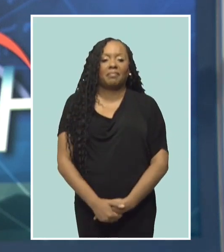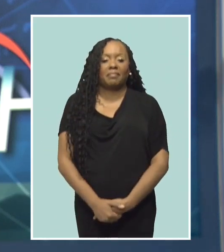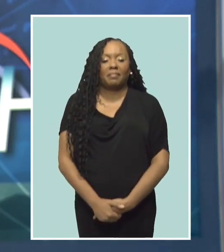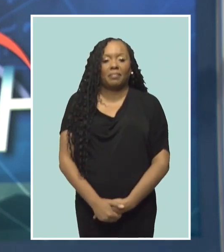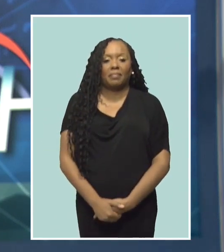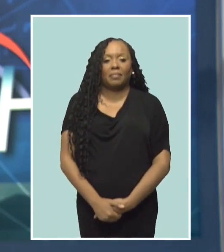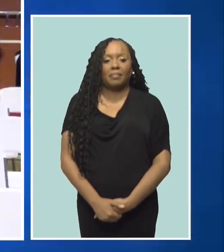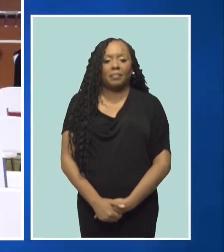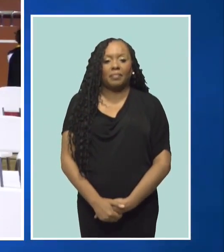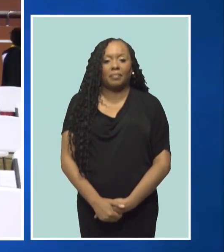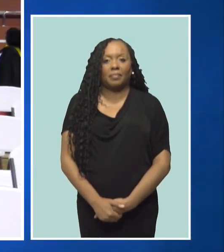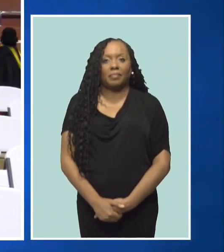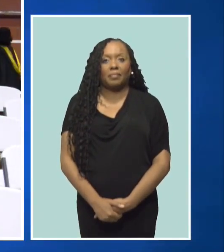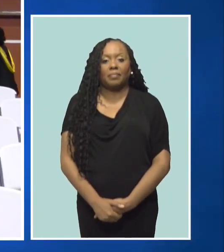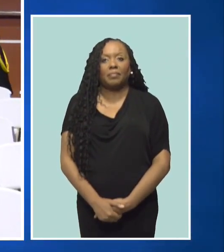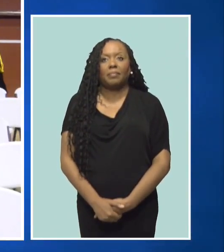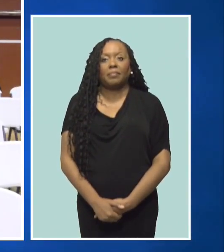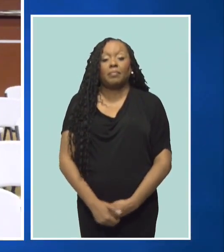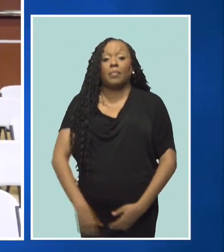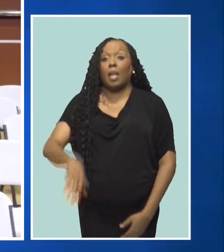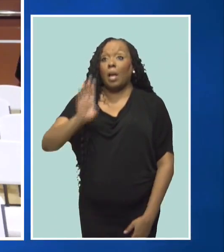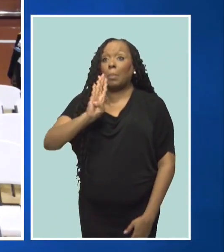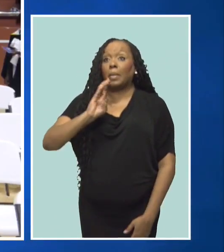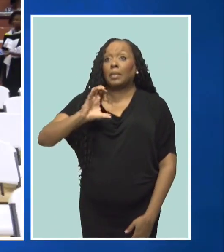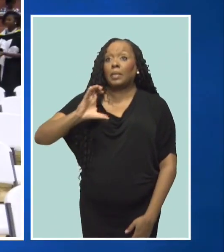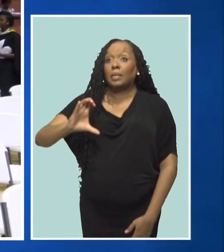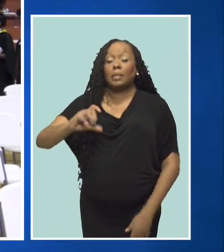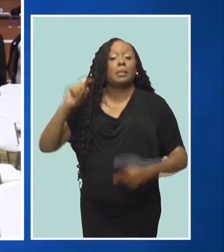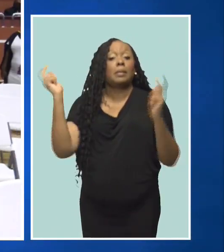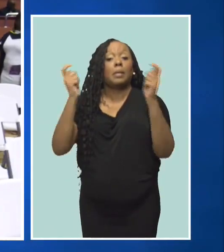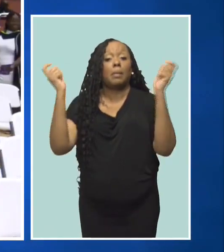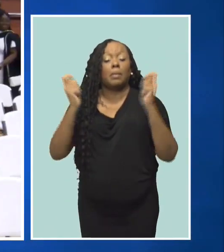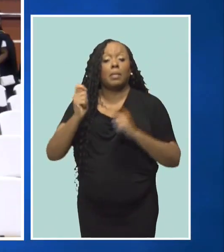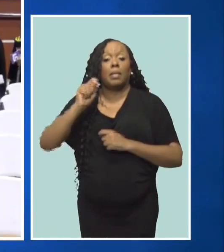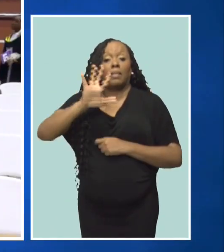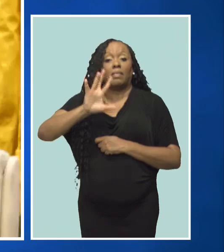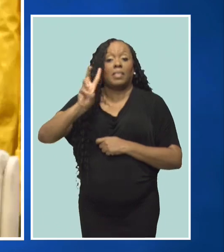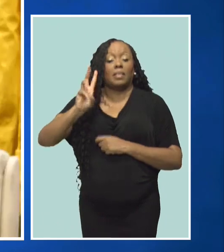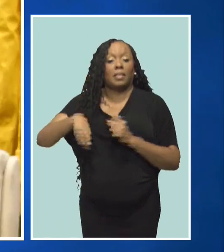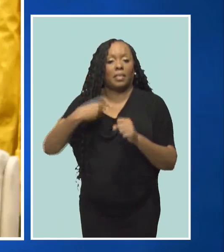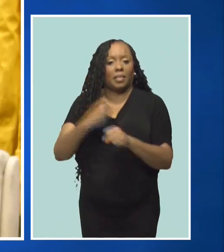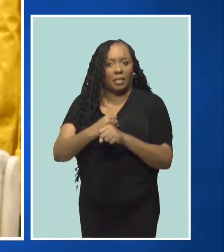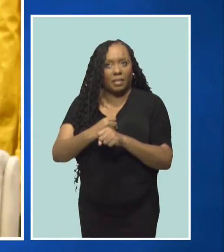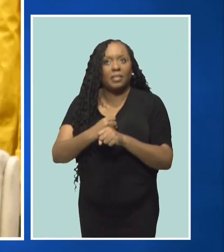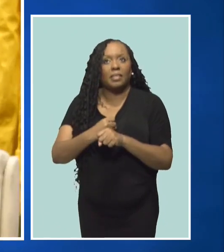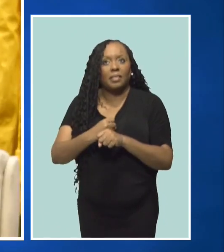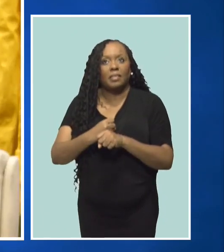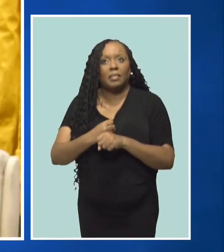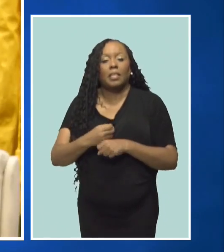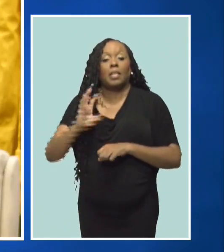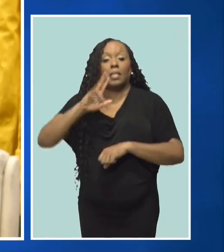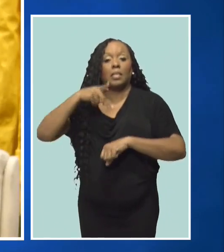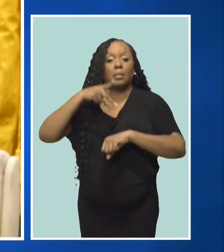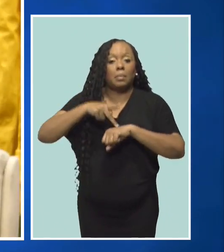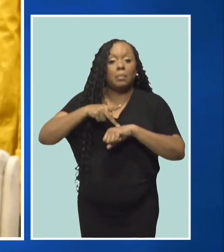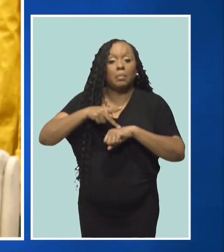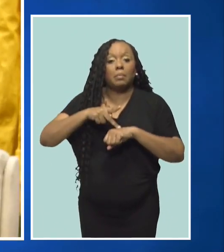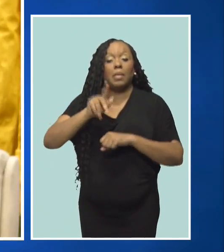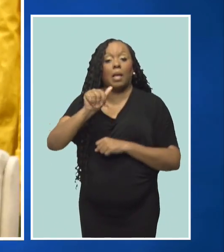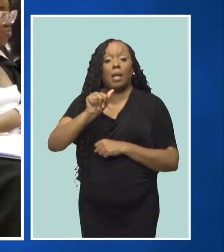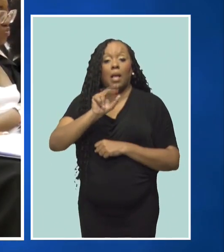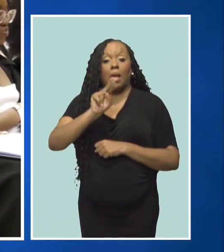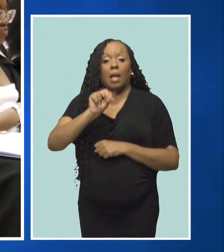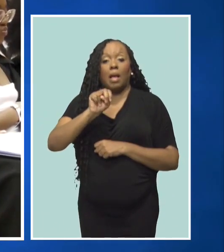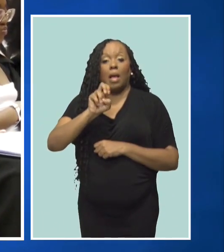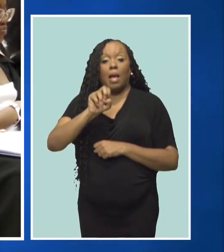more. The Barbados Community College is celebrating its 56th year. In her address, Principal Annette Aline